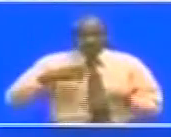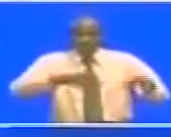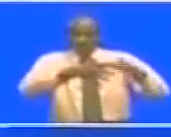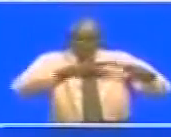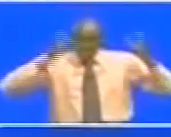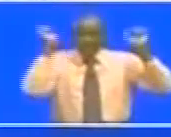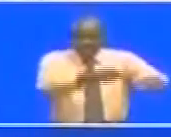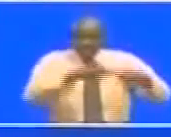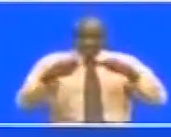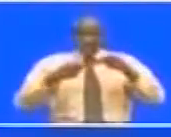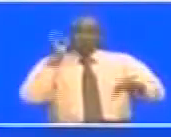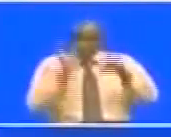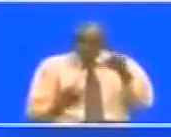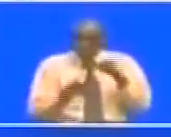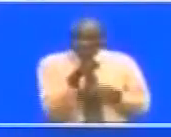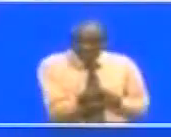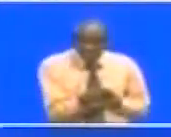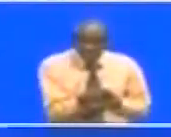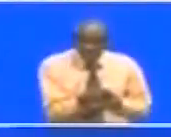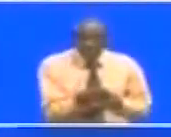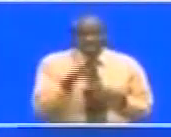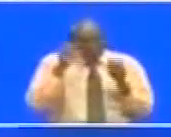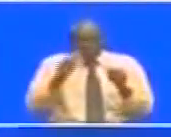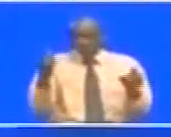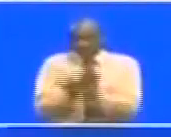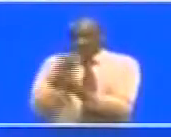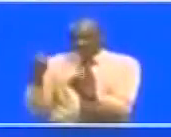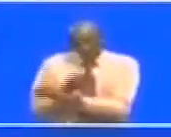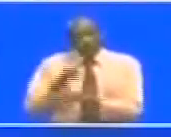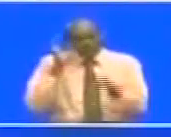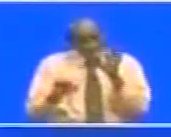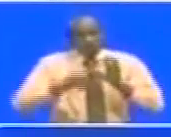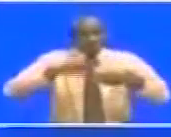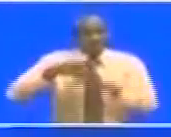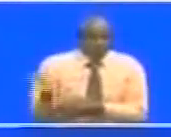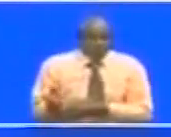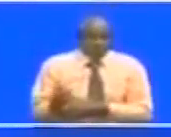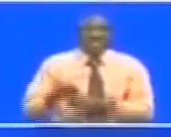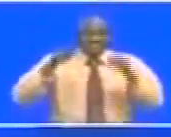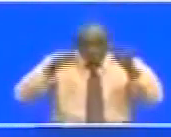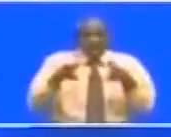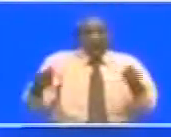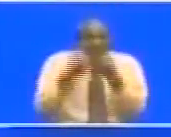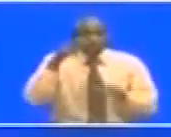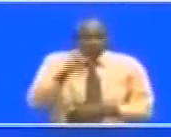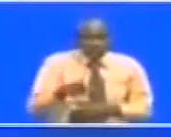wavuvi, kaziteketeza kwa moto na vyombo mbalimbali kavivunjilia mbali.